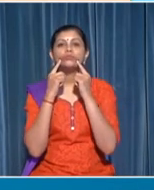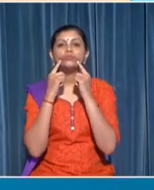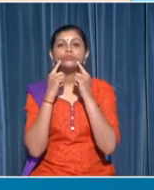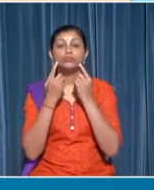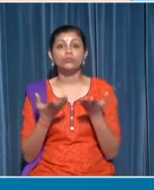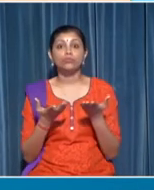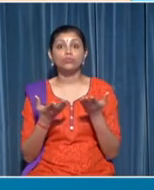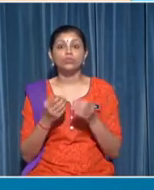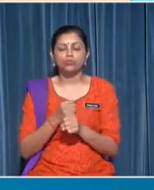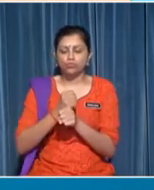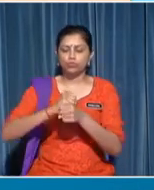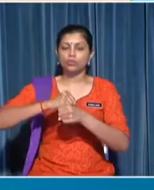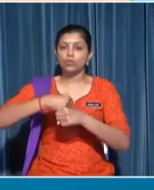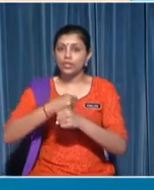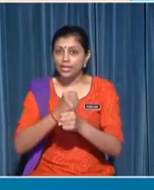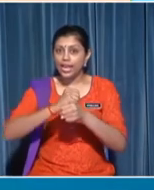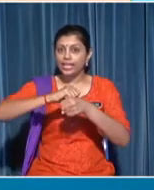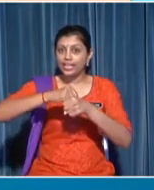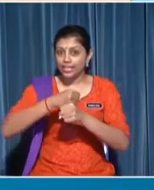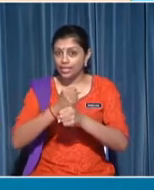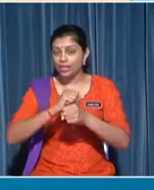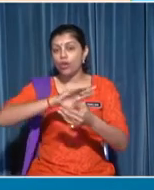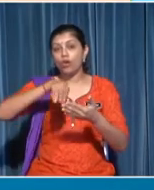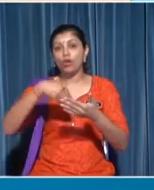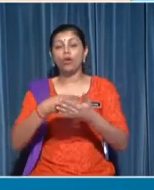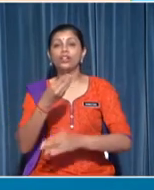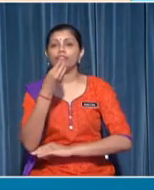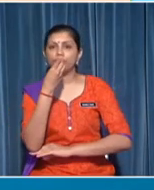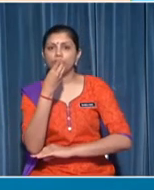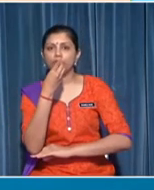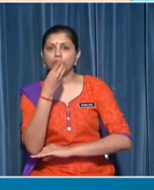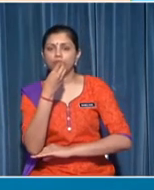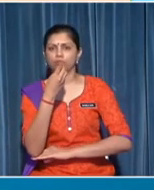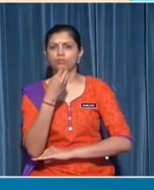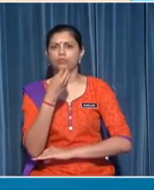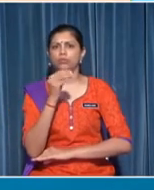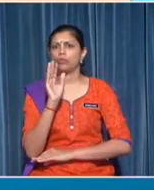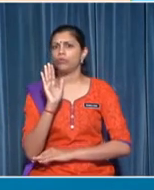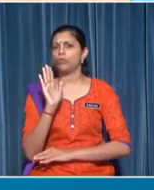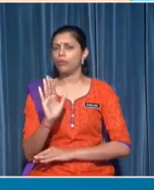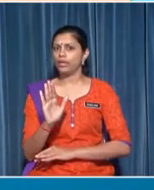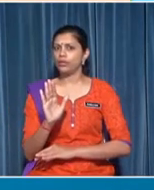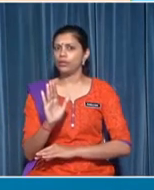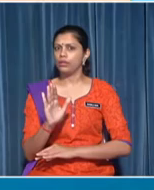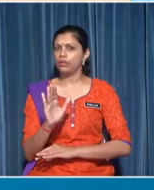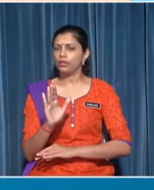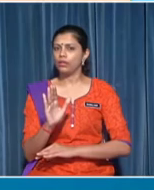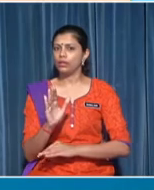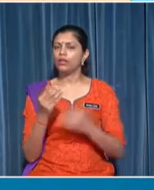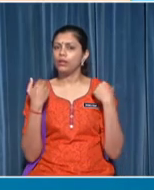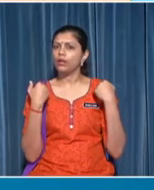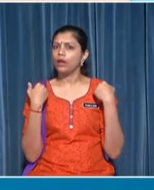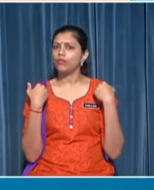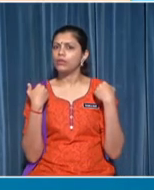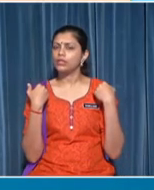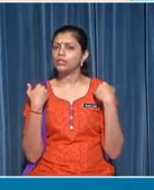processor, grinding all your food. But wait, there are other things in your mouth that